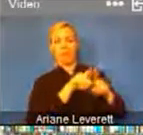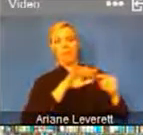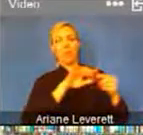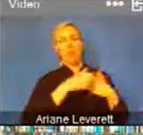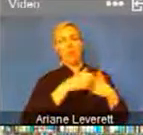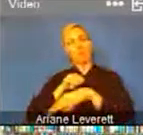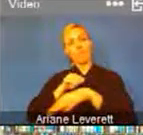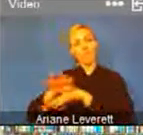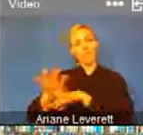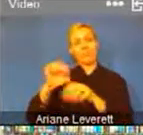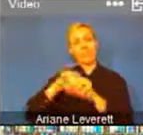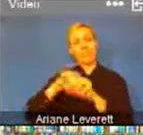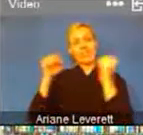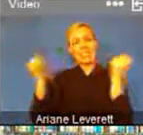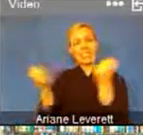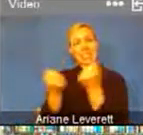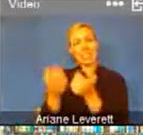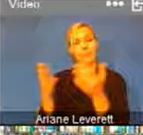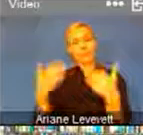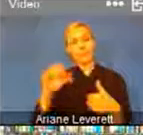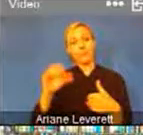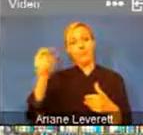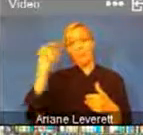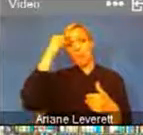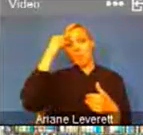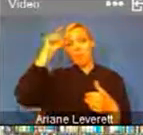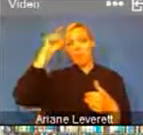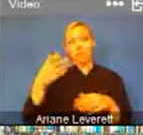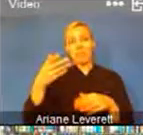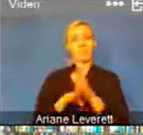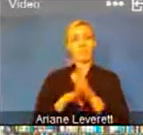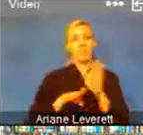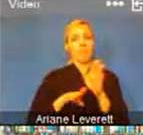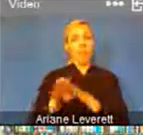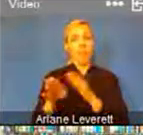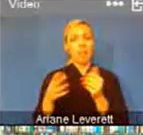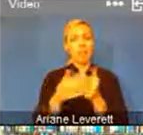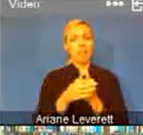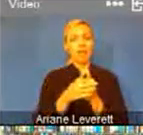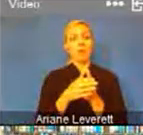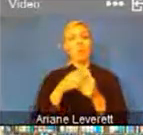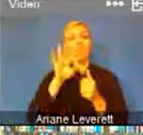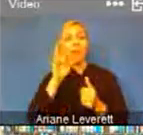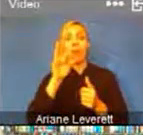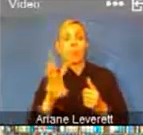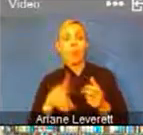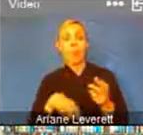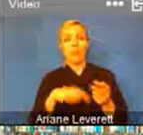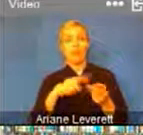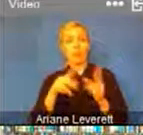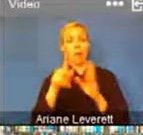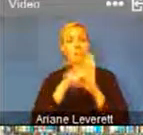Now I hand over again to Reinhard for giving you the data